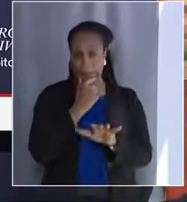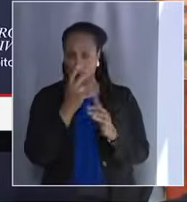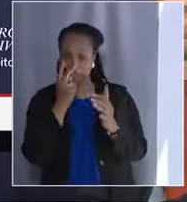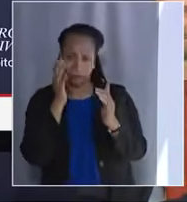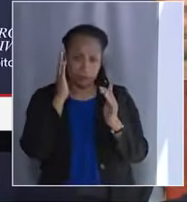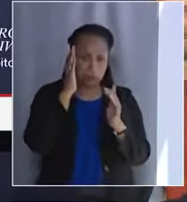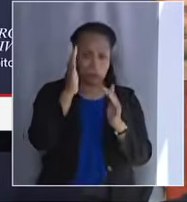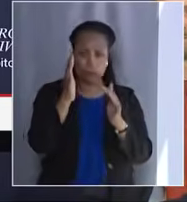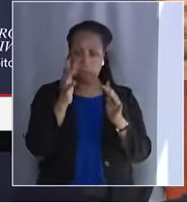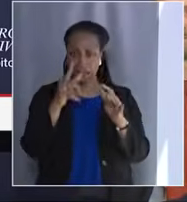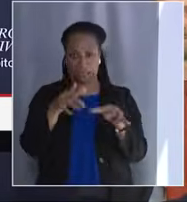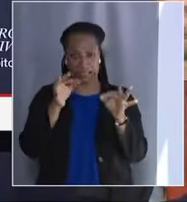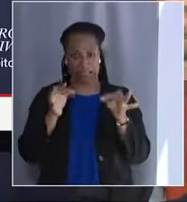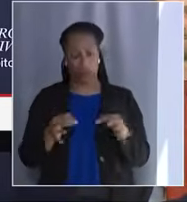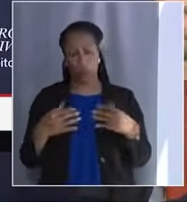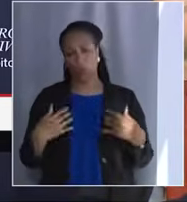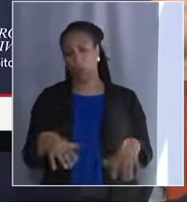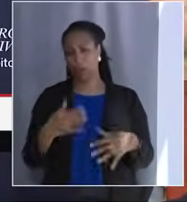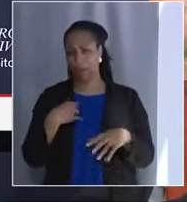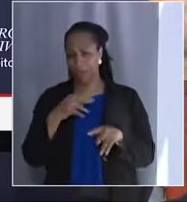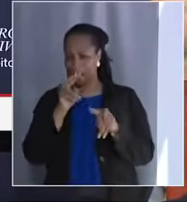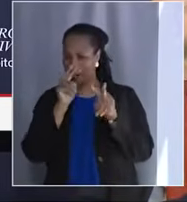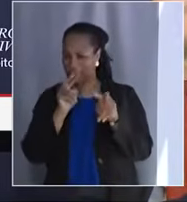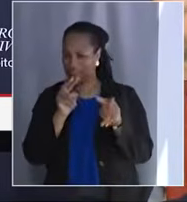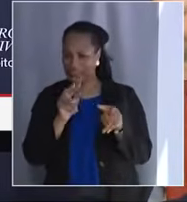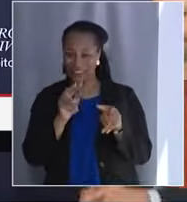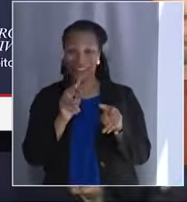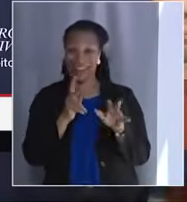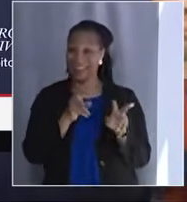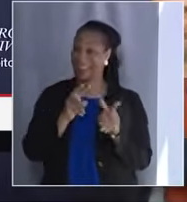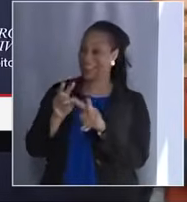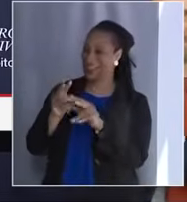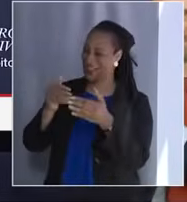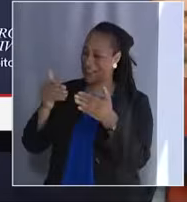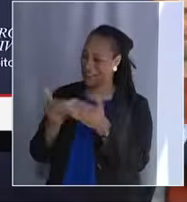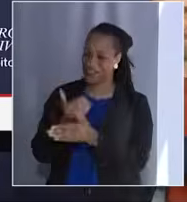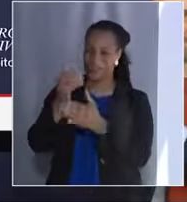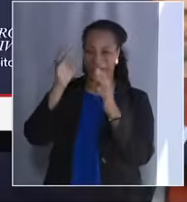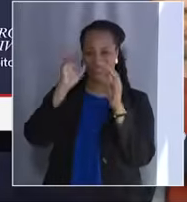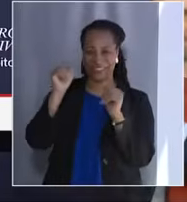meeting Georgetown's next leader in Washington, D.C. So let's give him a round of applause.